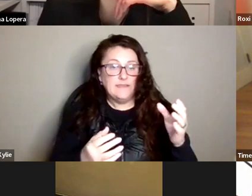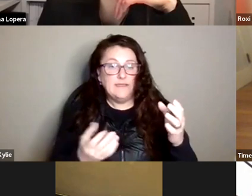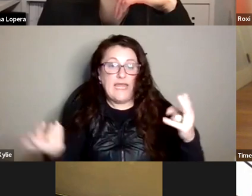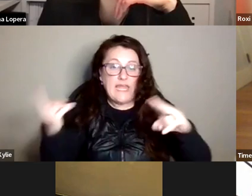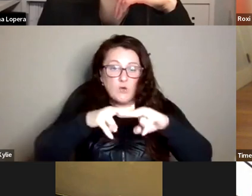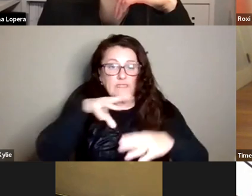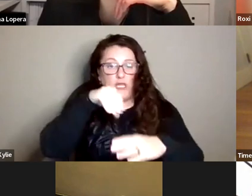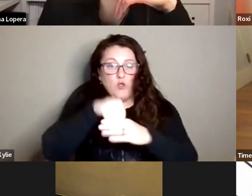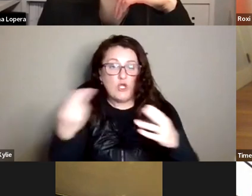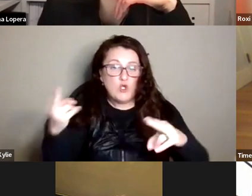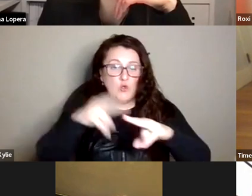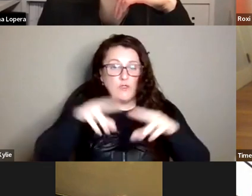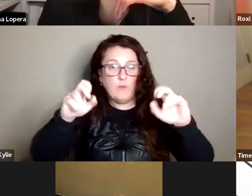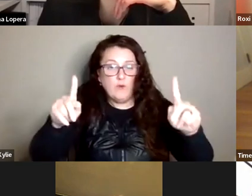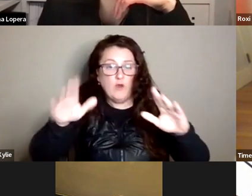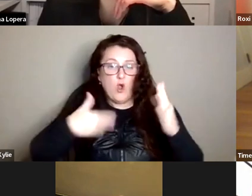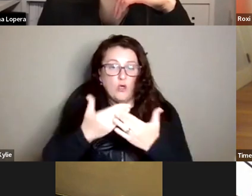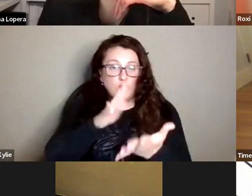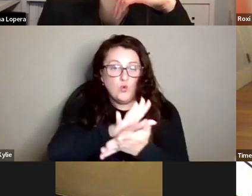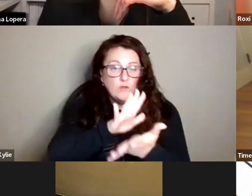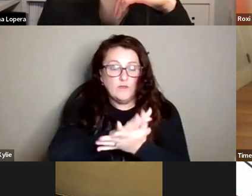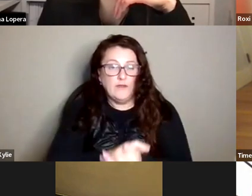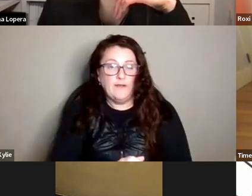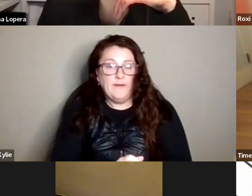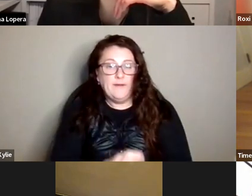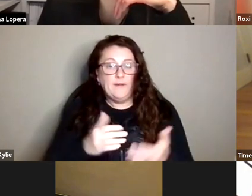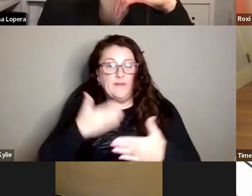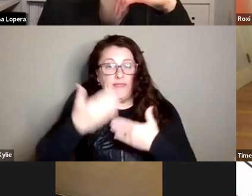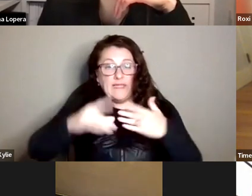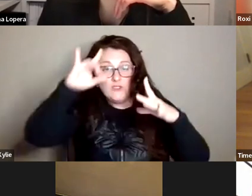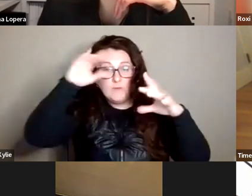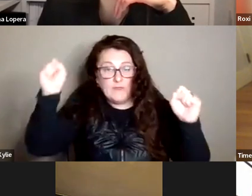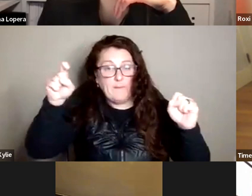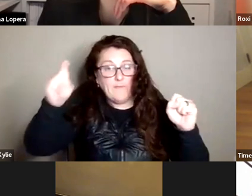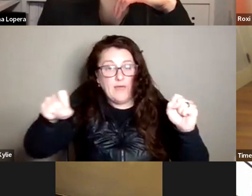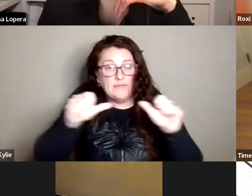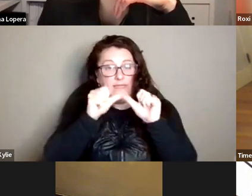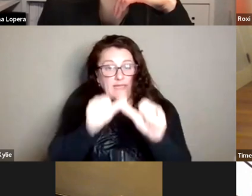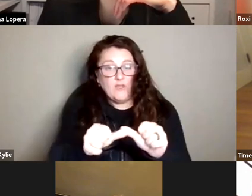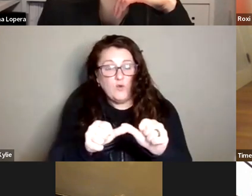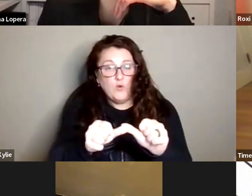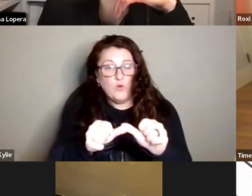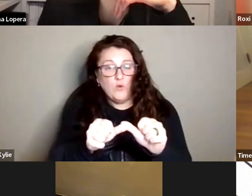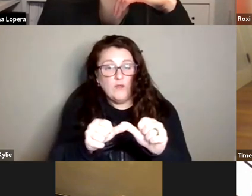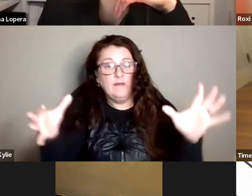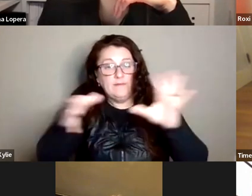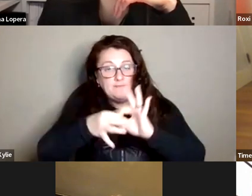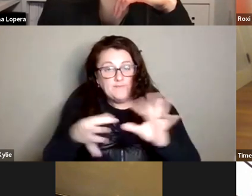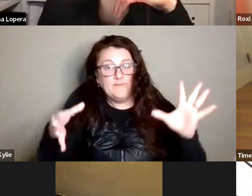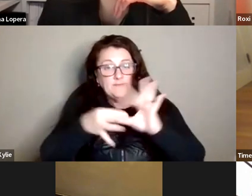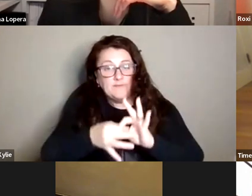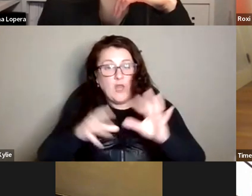and opportunity in all of our schools. The next superintendent must continue to bridge the gaps in